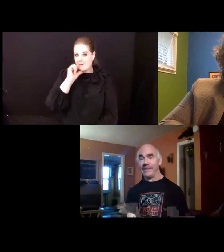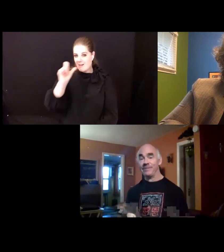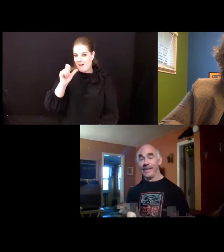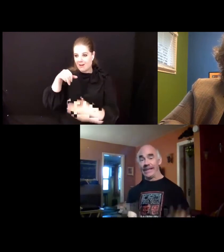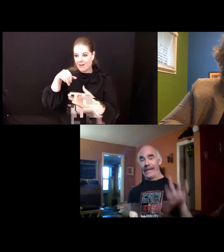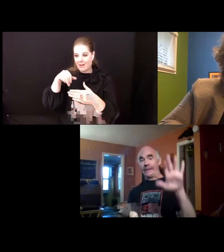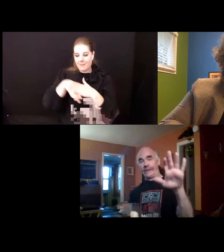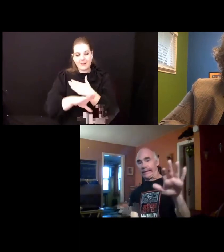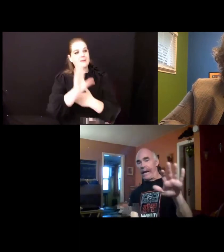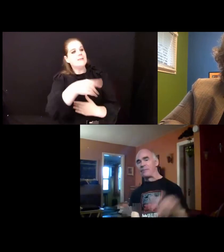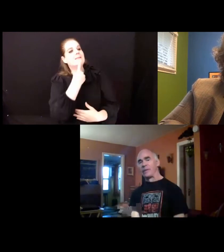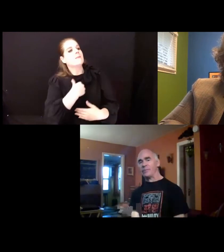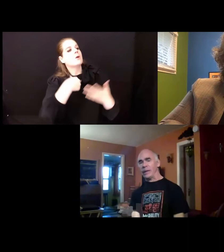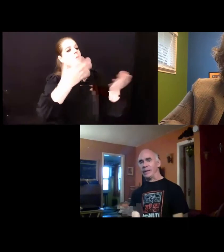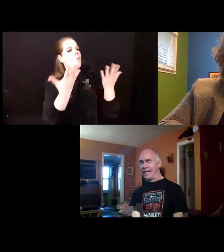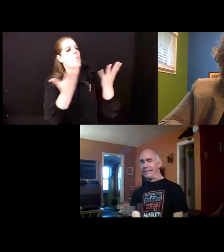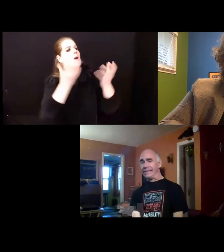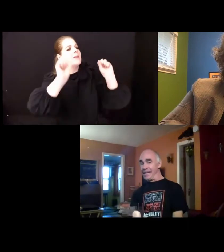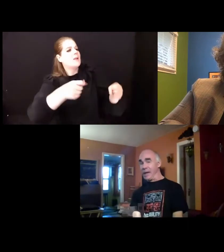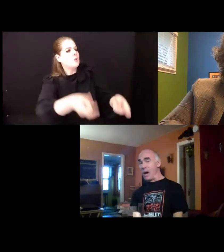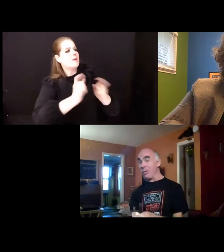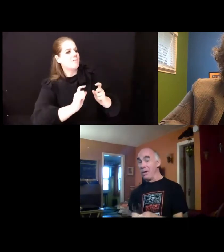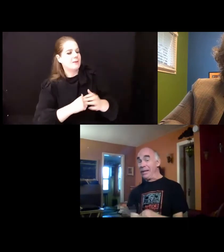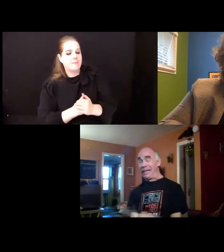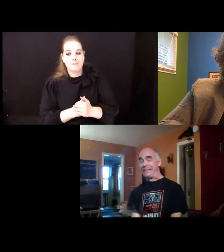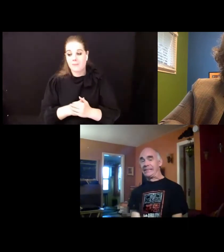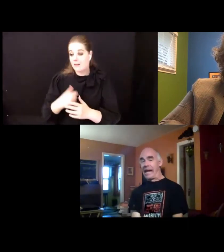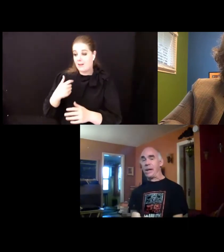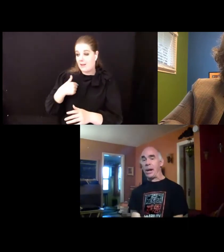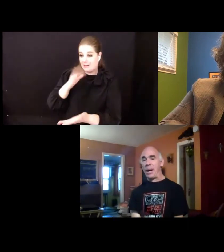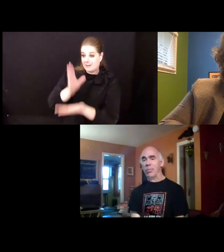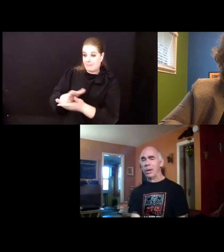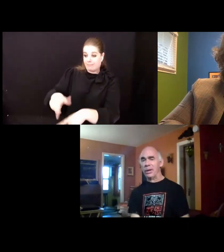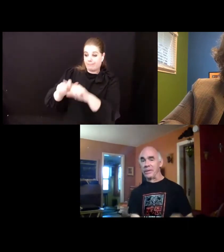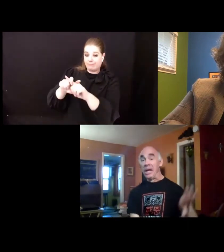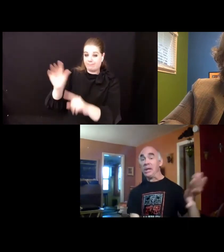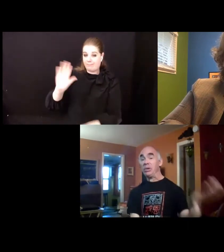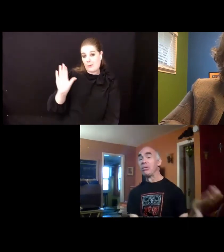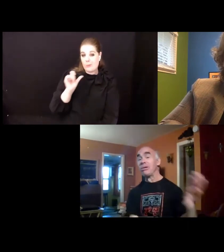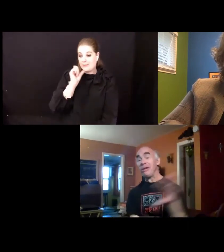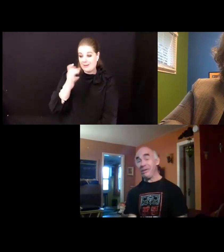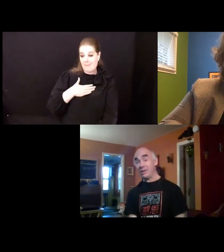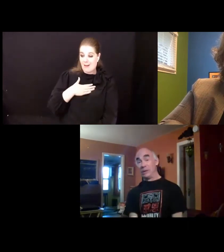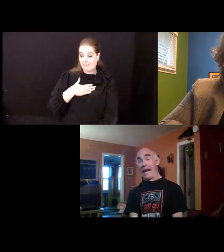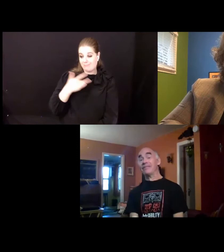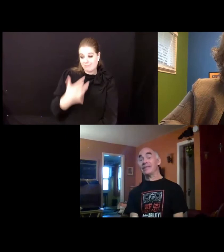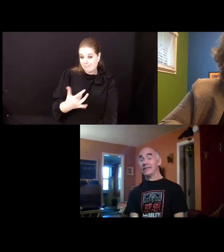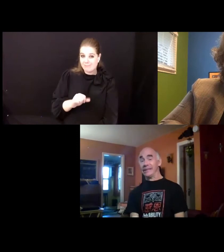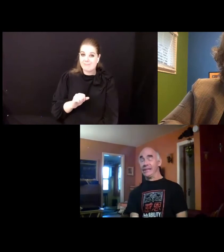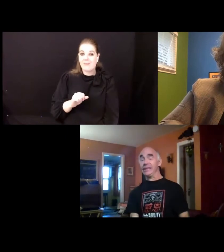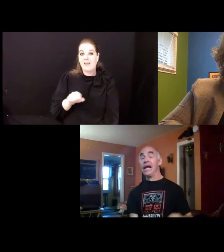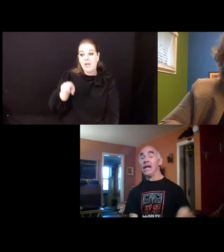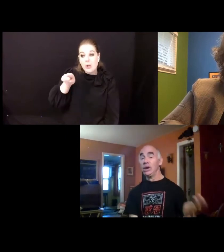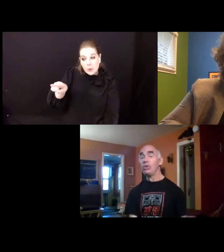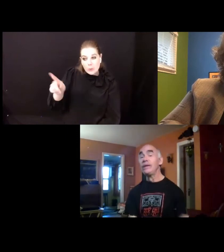can give me. And I stop them right there and say, no, that's not how I work. You are in the driver's